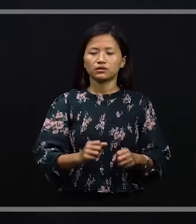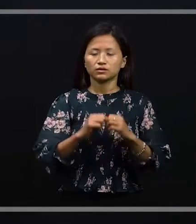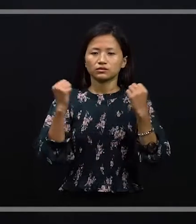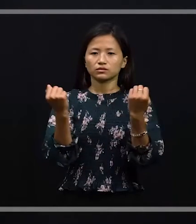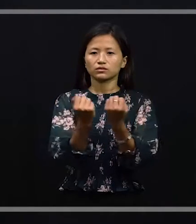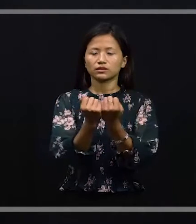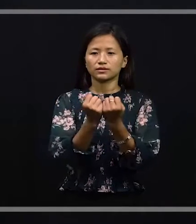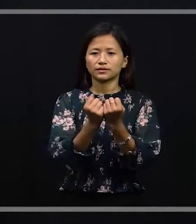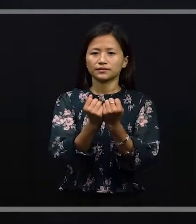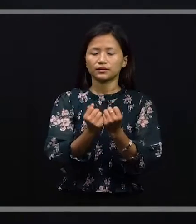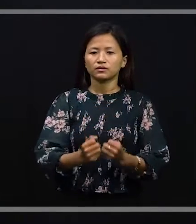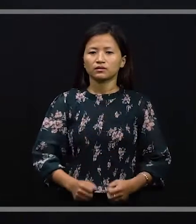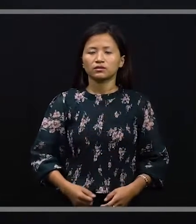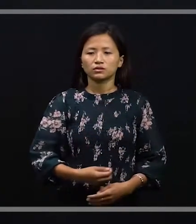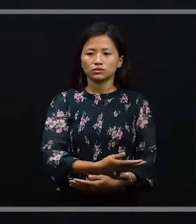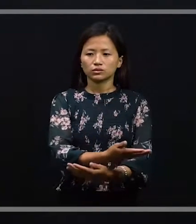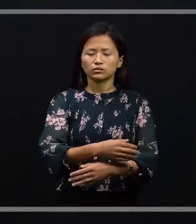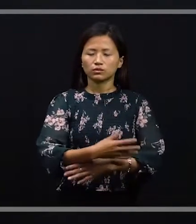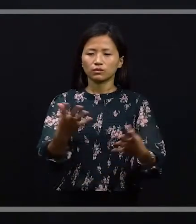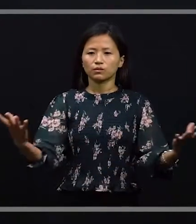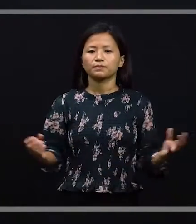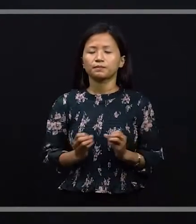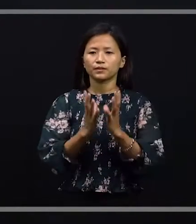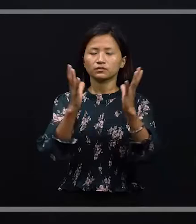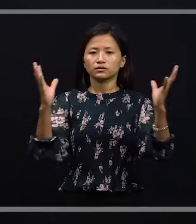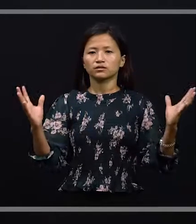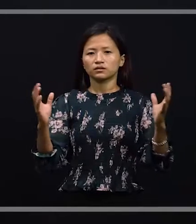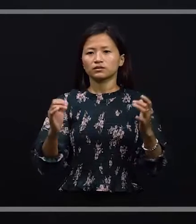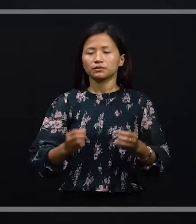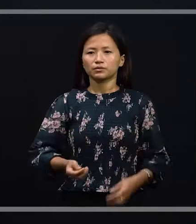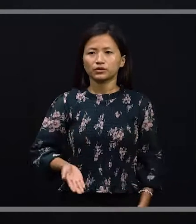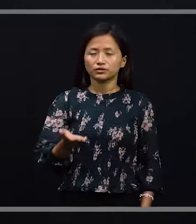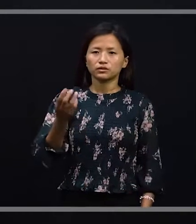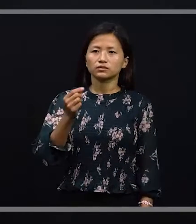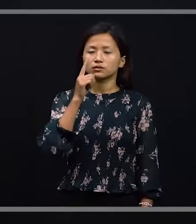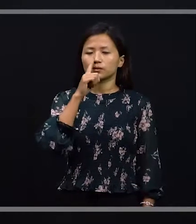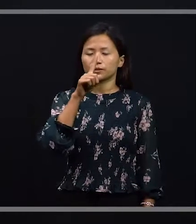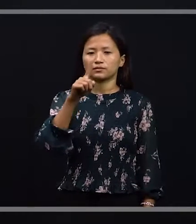encouraged his people to stop doing that, and he also